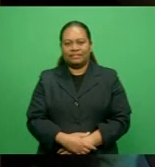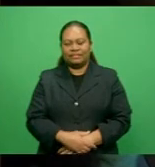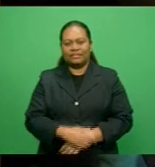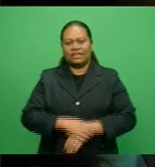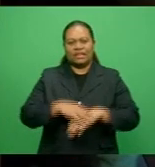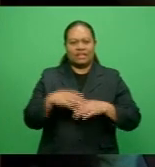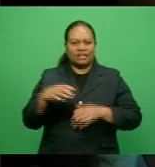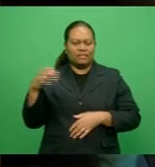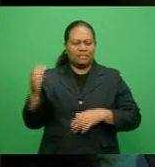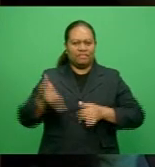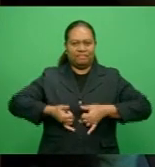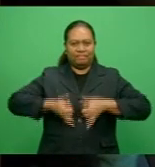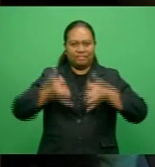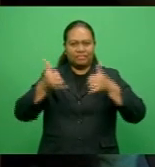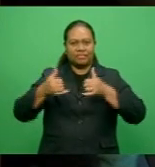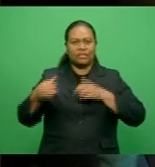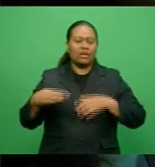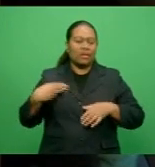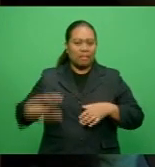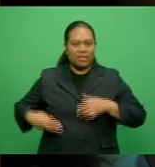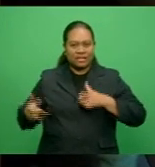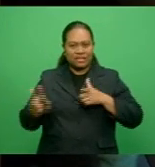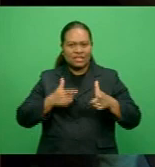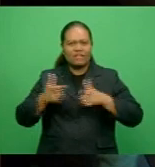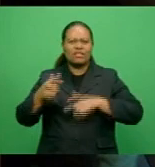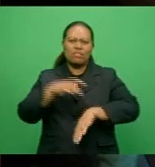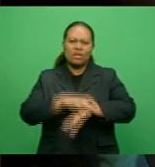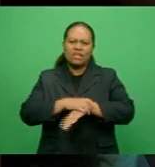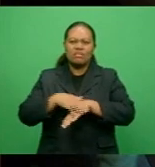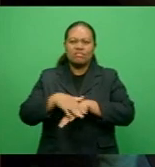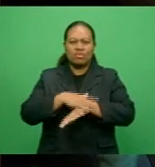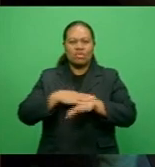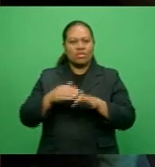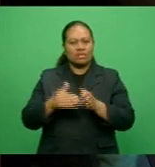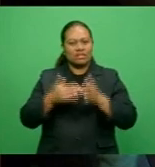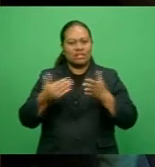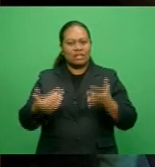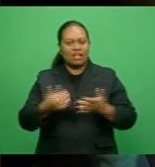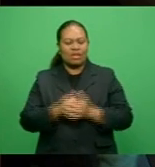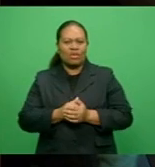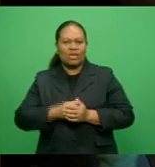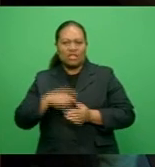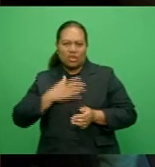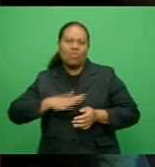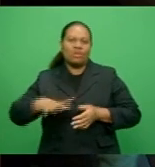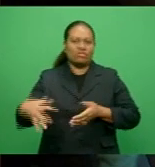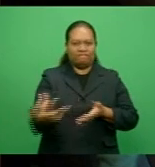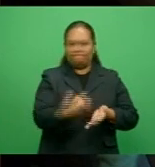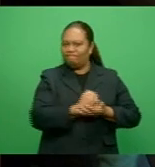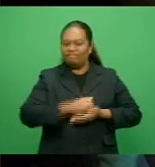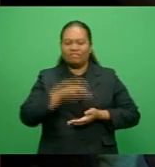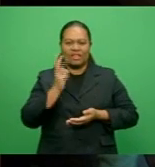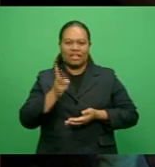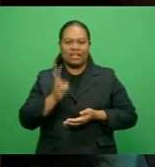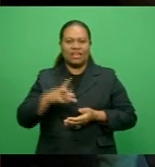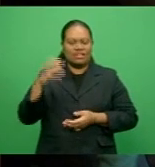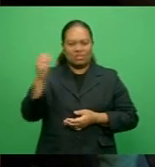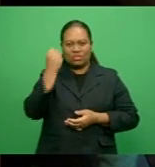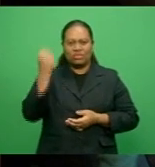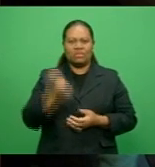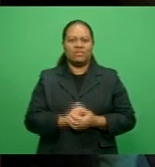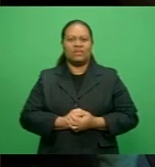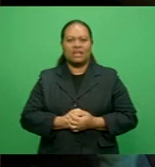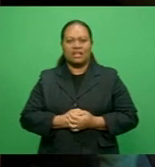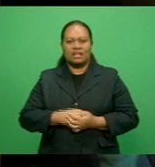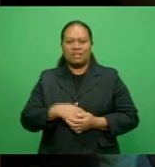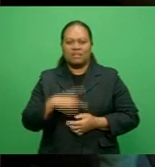Defending Fiji Betamara Sevens champions, Police blew her out for nothing less than to retain their title this weekend, but they accept it